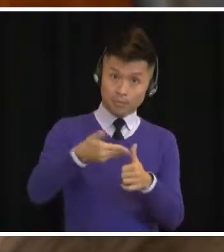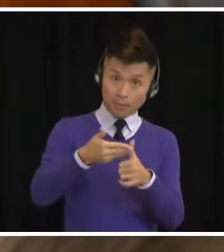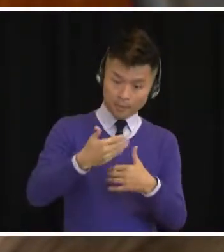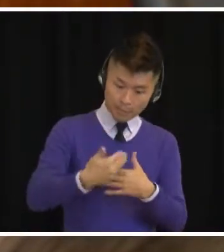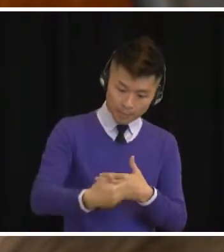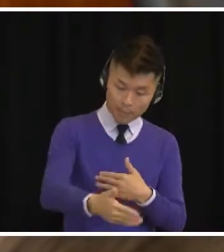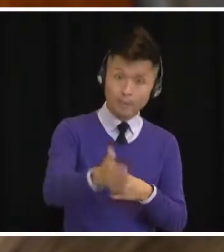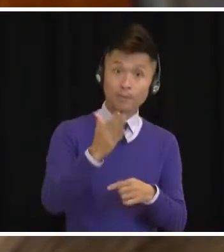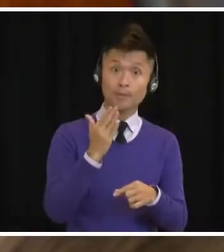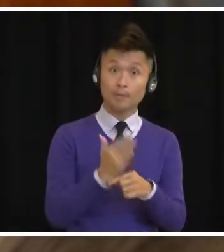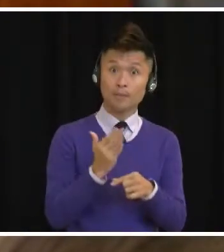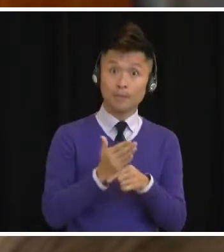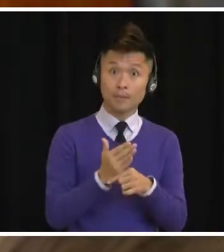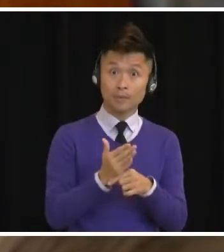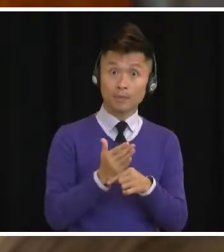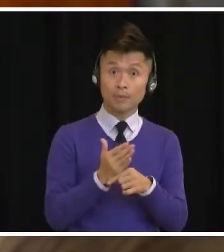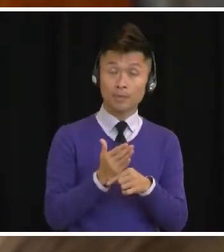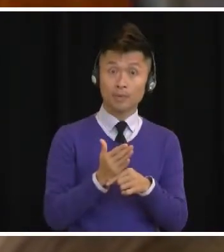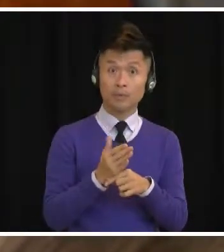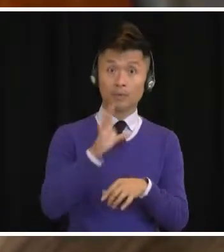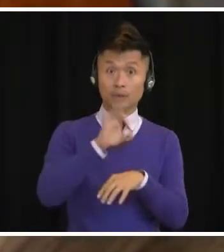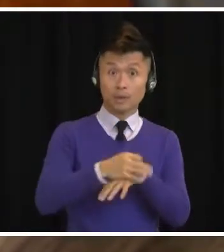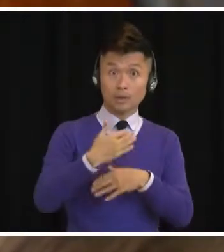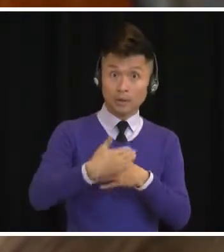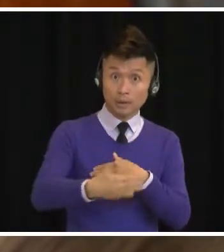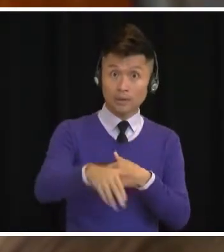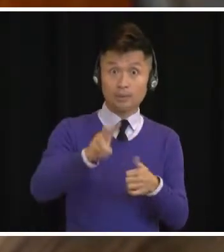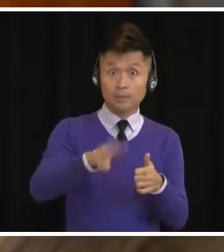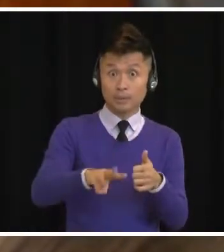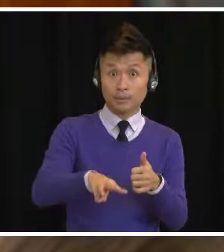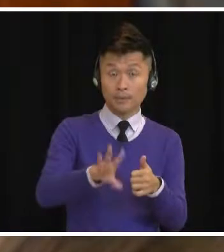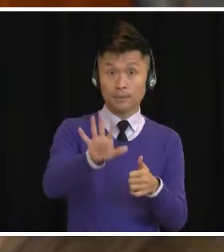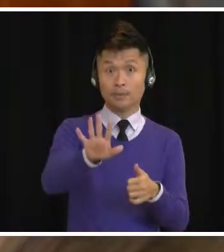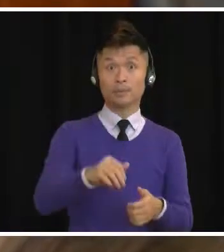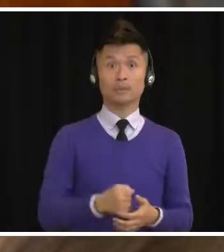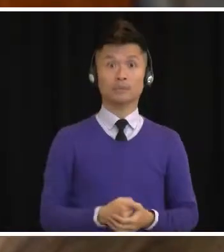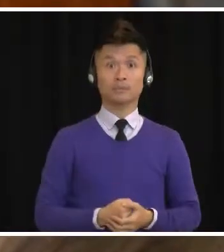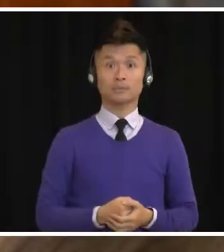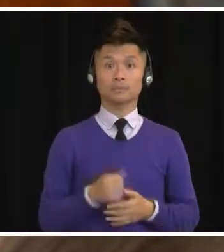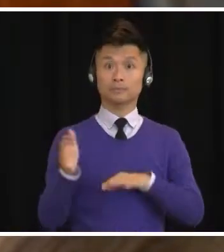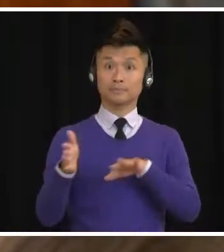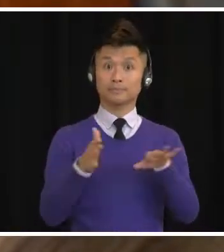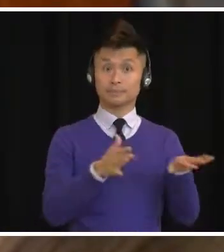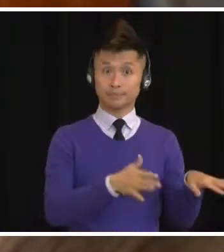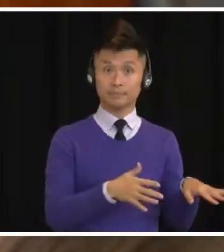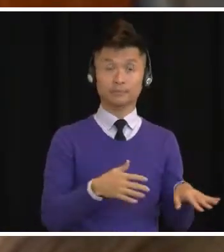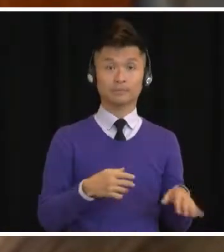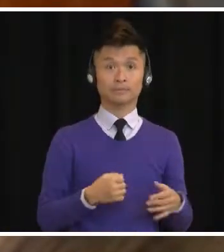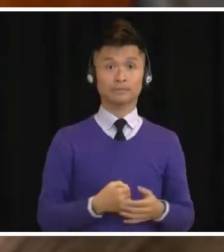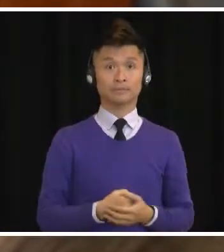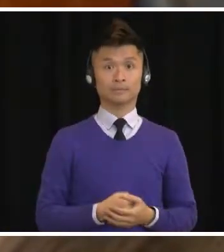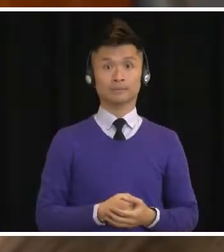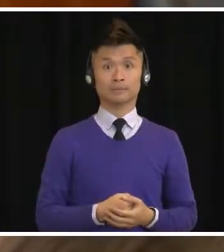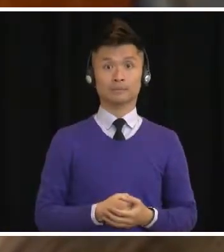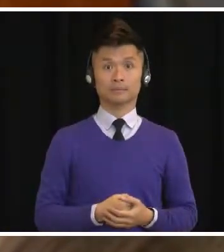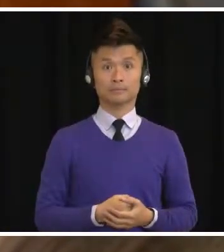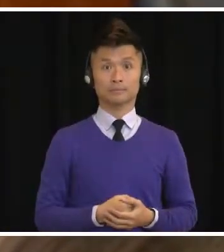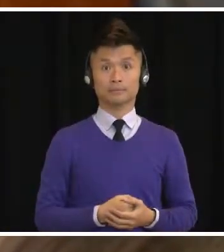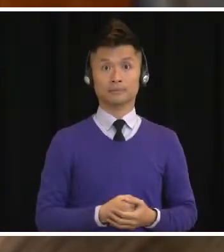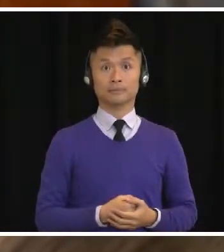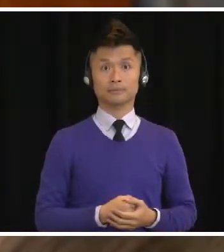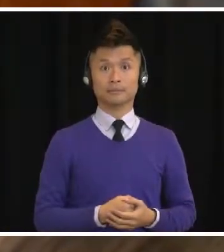So in their training, they were trained to teach such